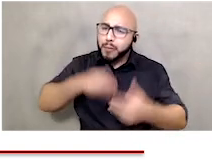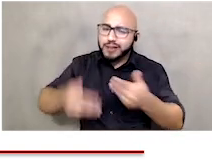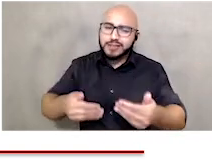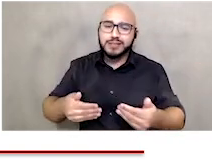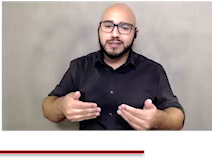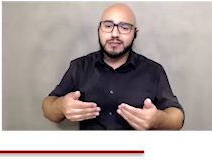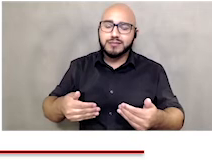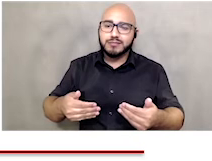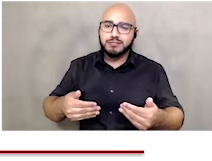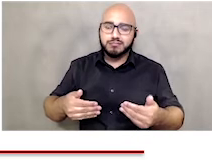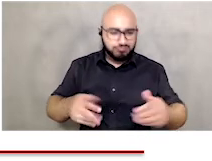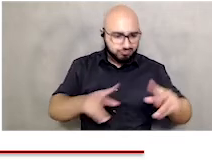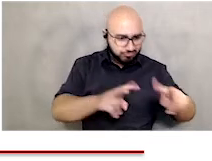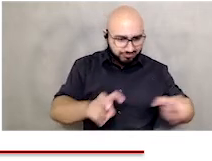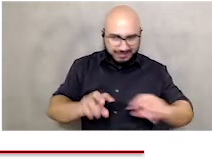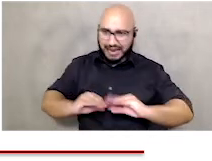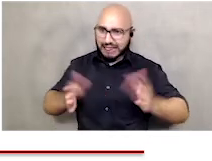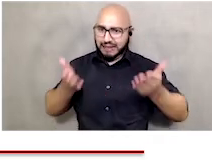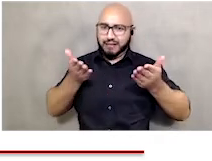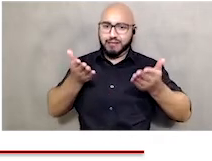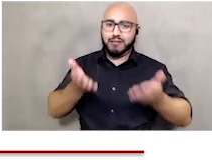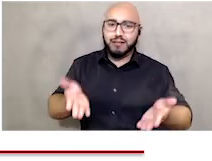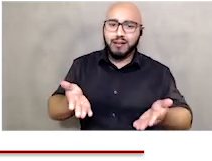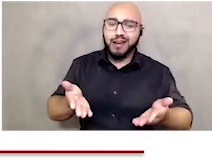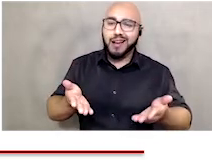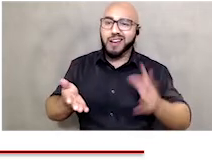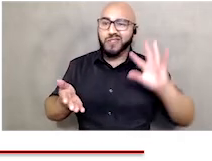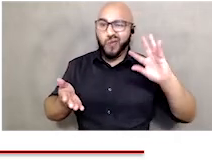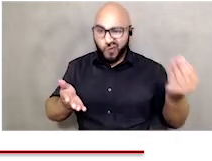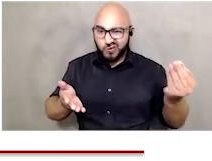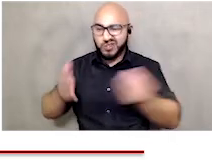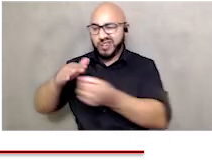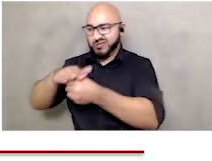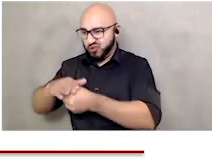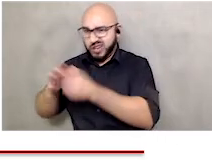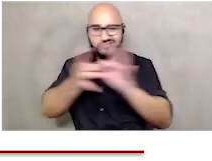intricate relationship between culture and stress responses.